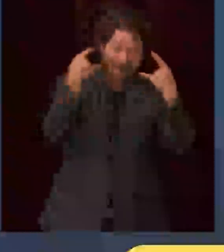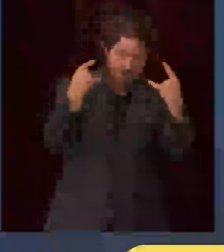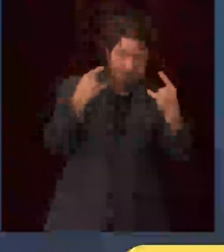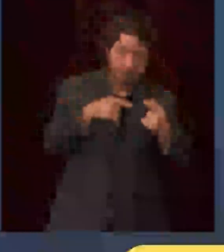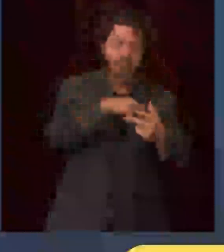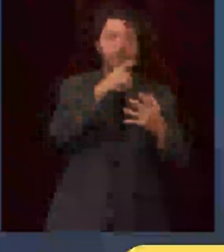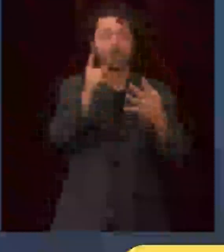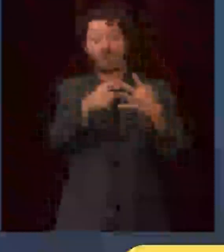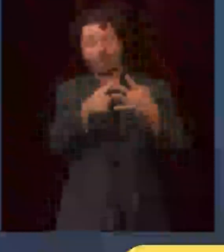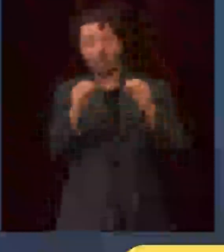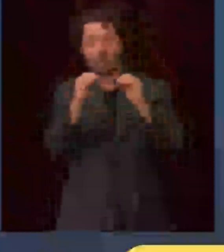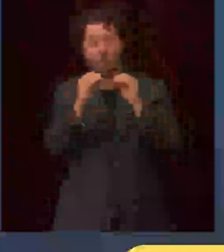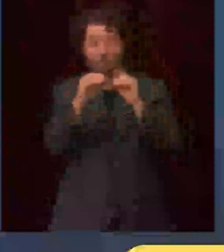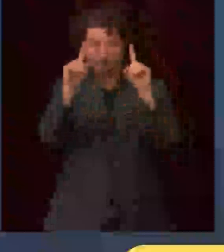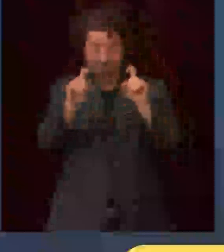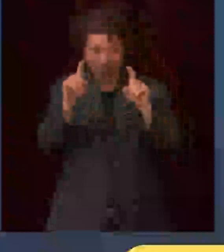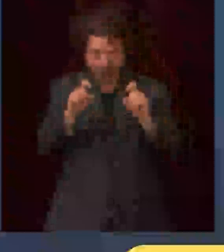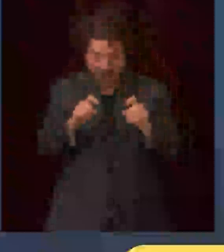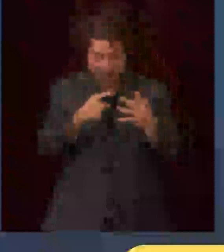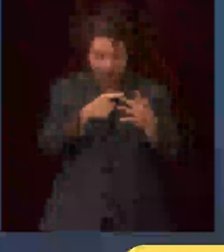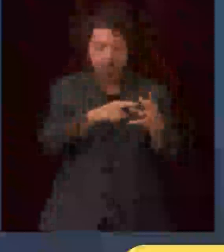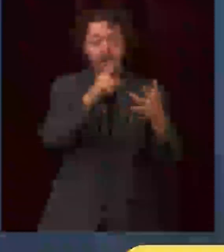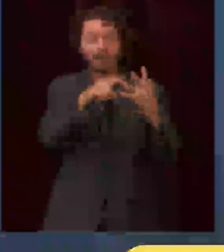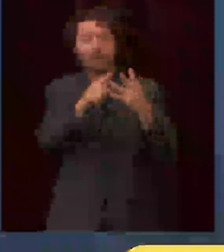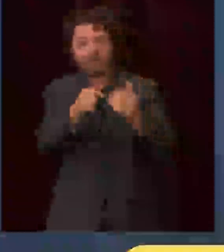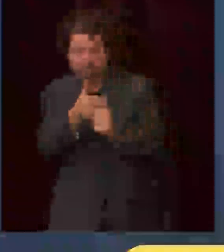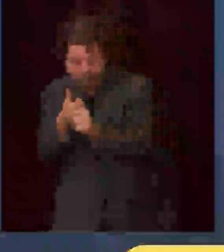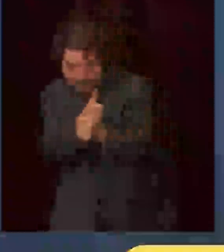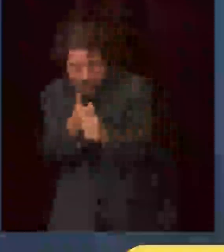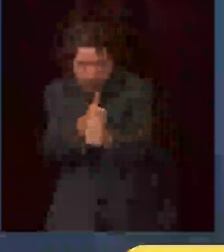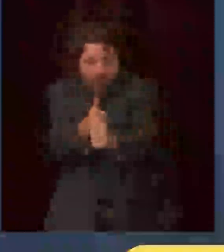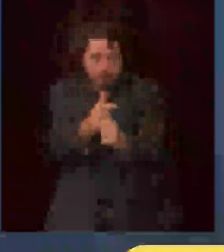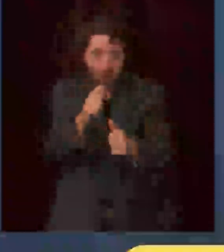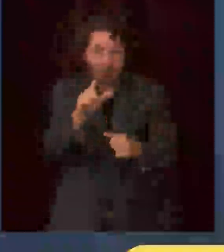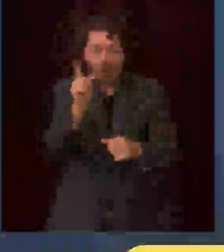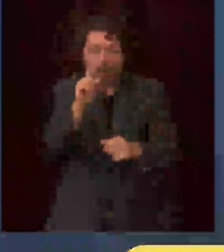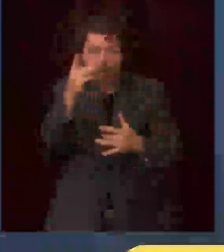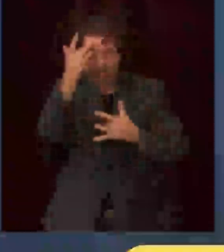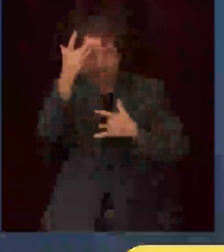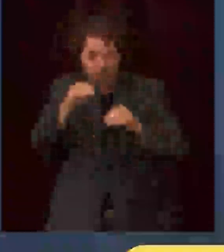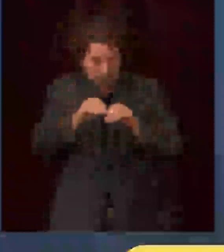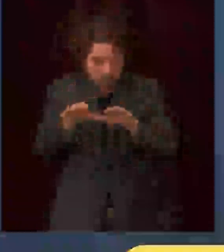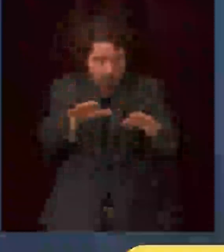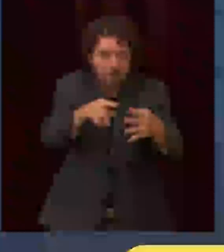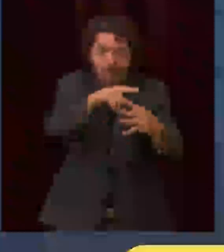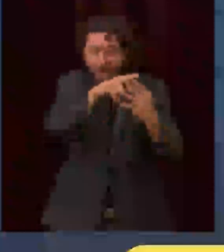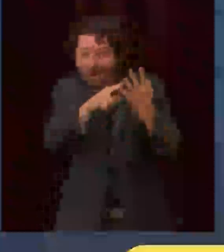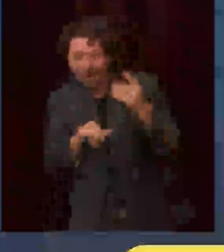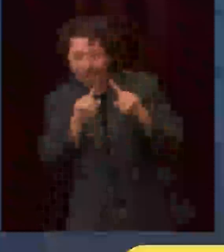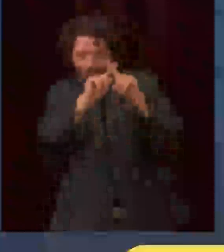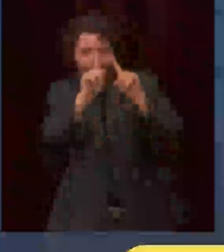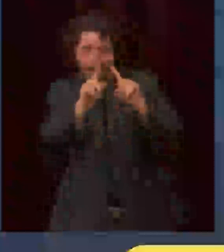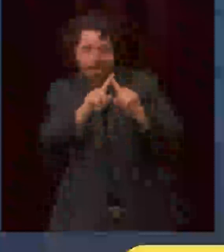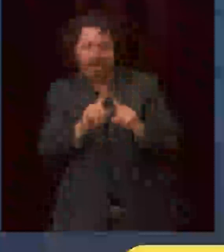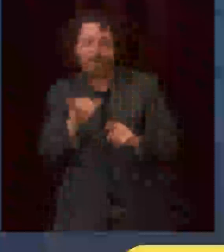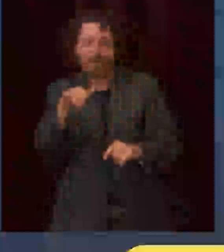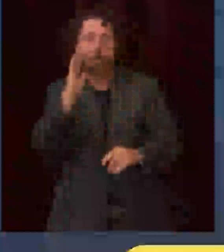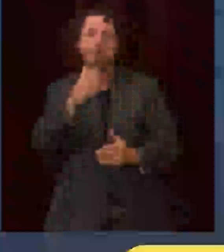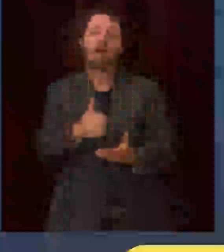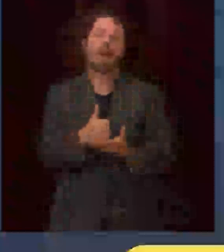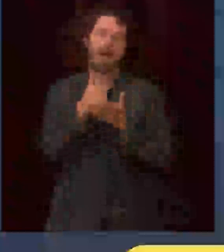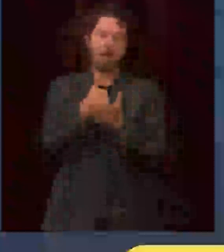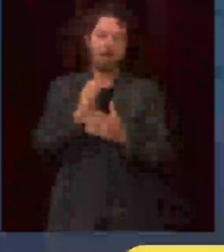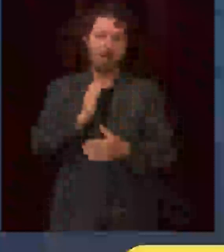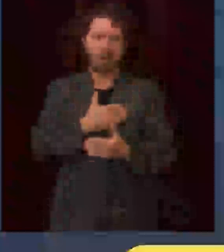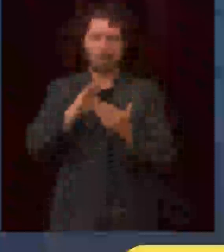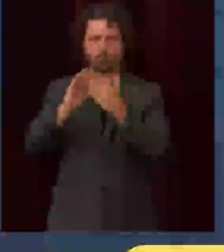for hospitals to be able to function effectively in going forward. But again, I think that the Department of Health and the governor are going to be looking at all of these